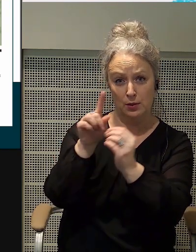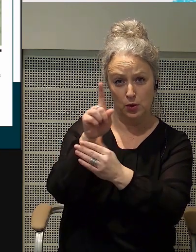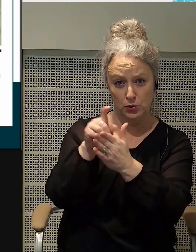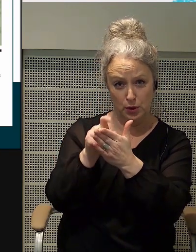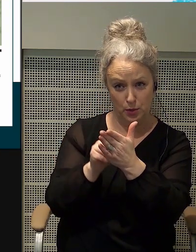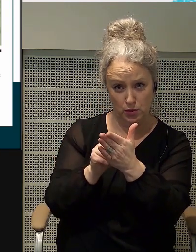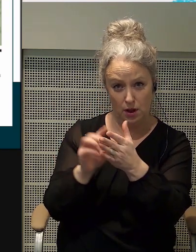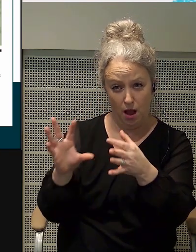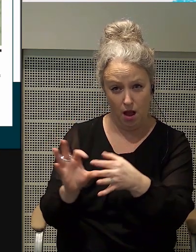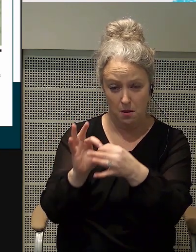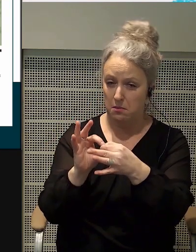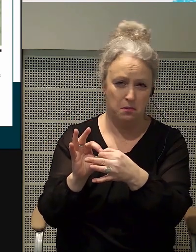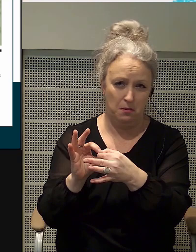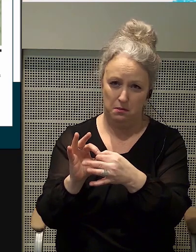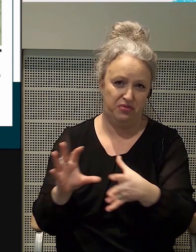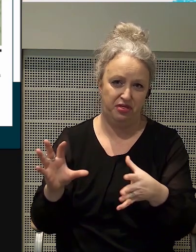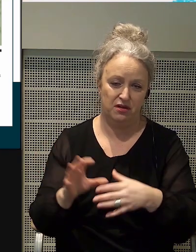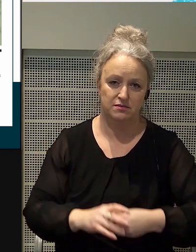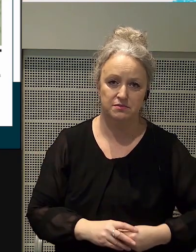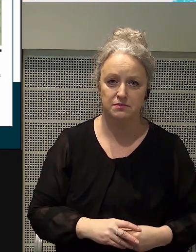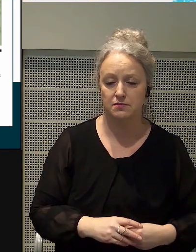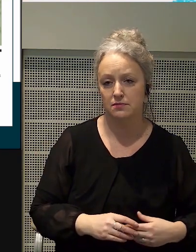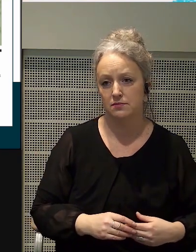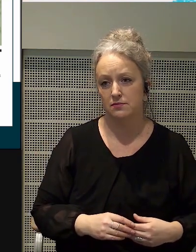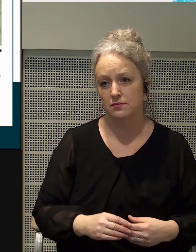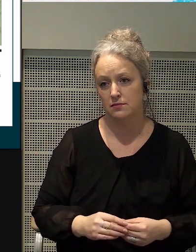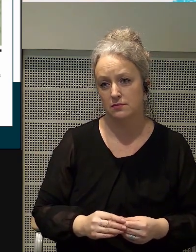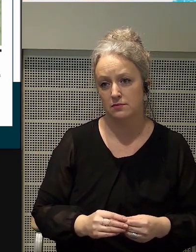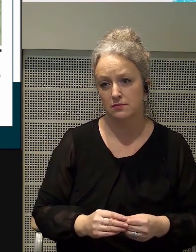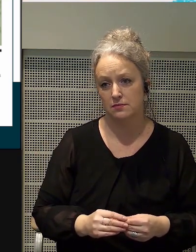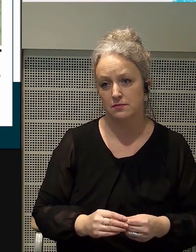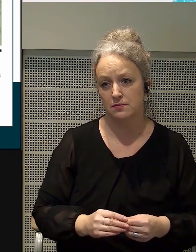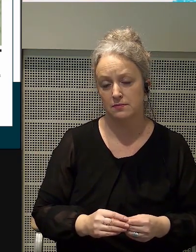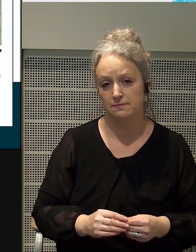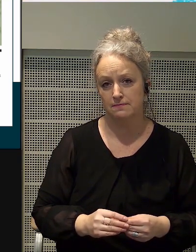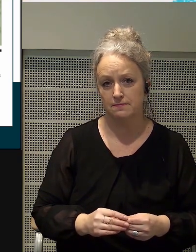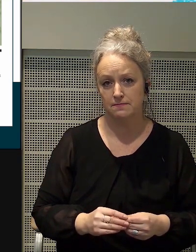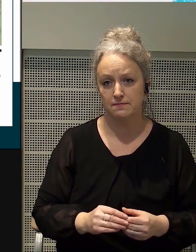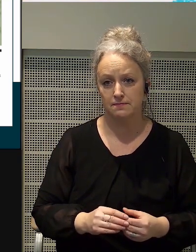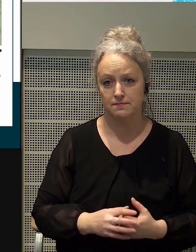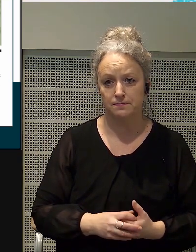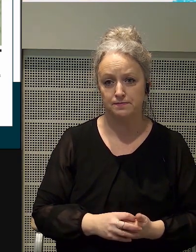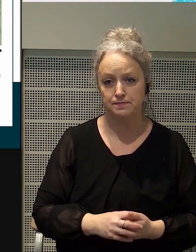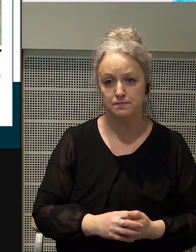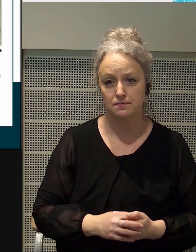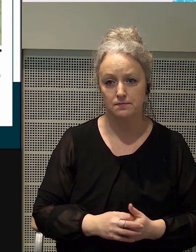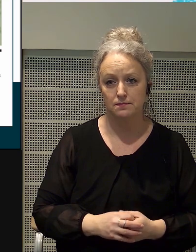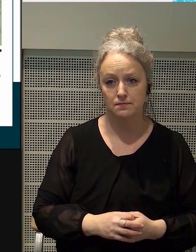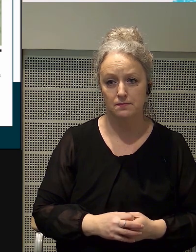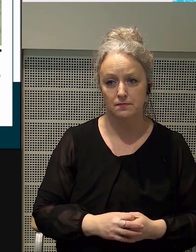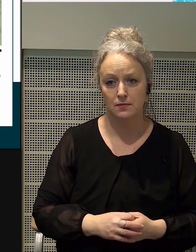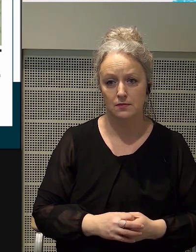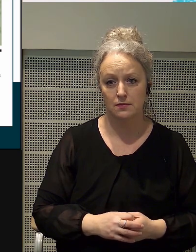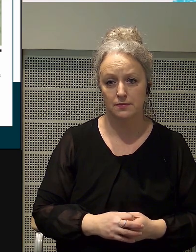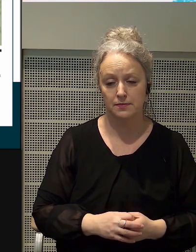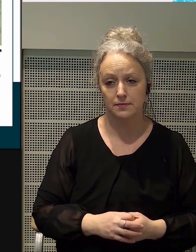evaluation of new therapies, that you cannot demonstrate it. Then one of the companies involved in new therapies for PKU became involved. And